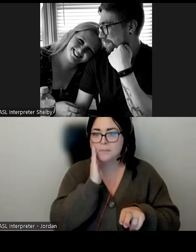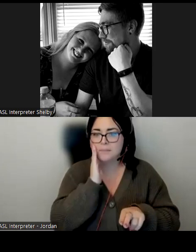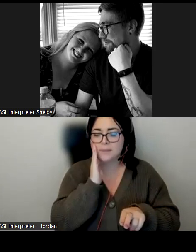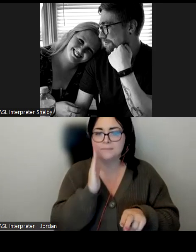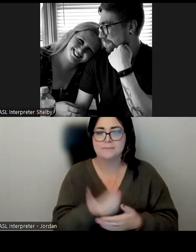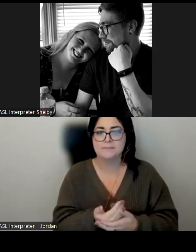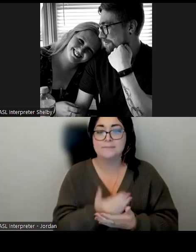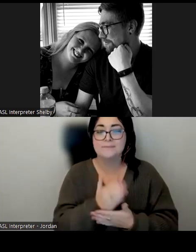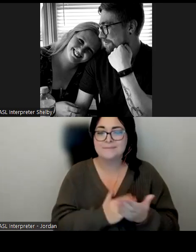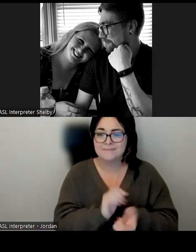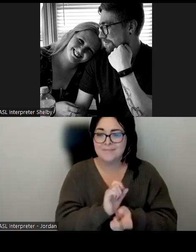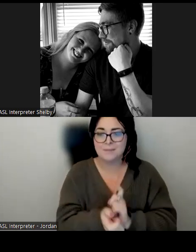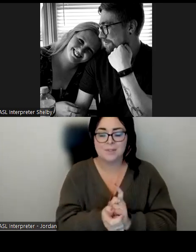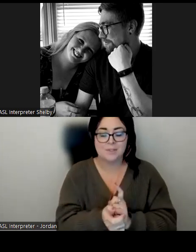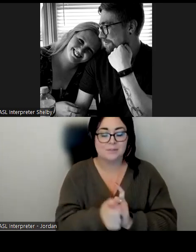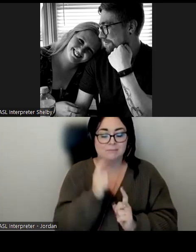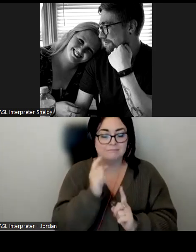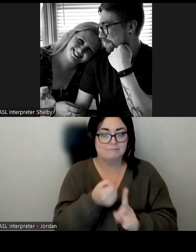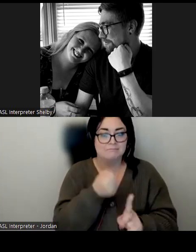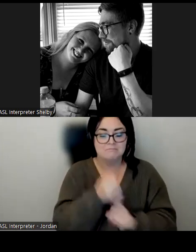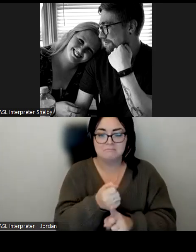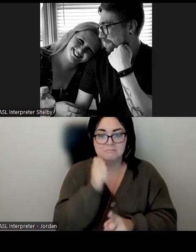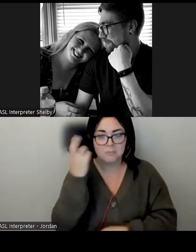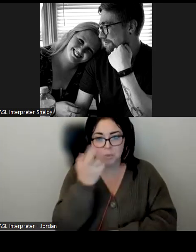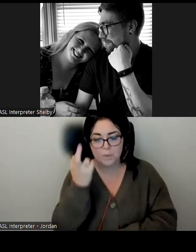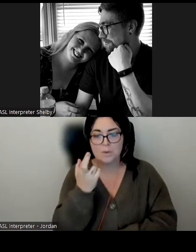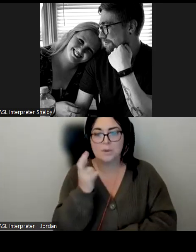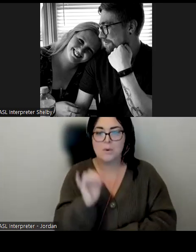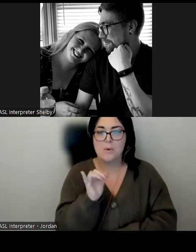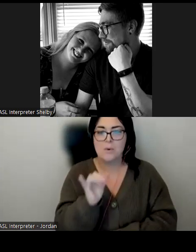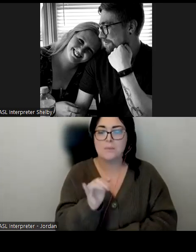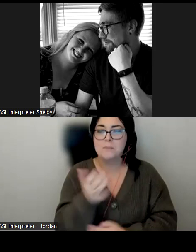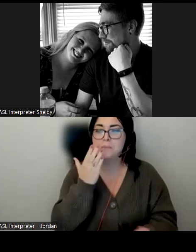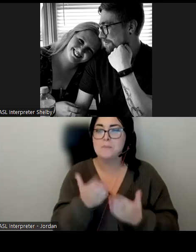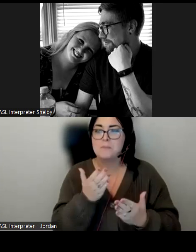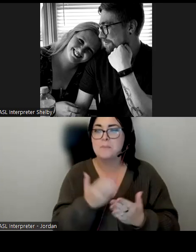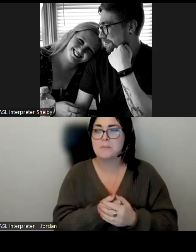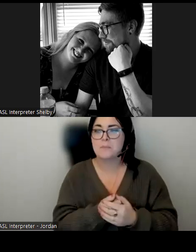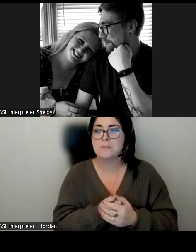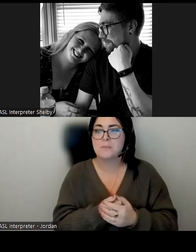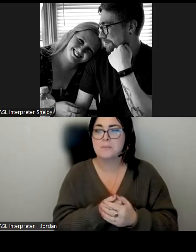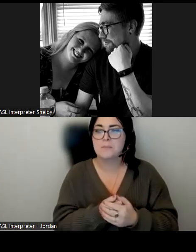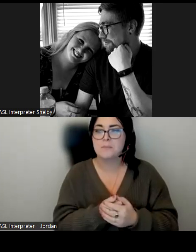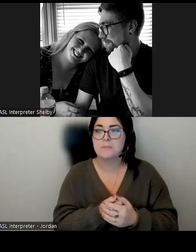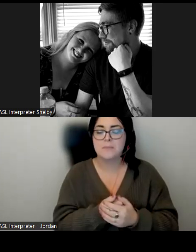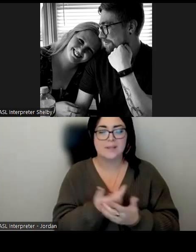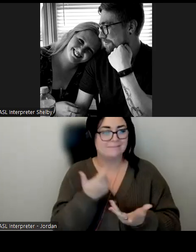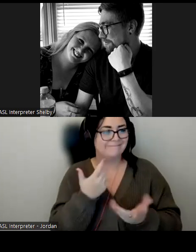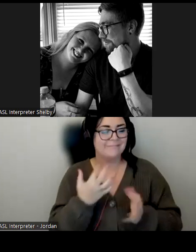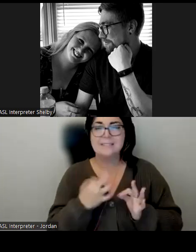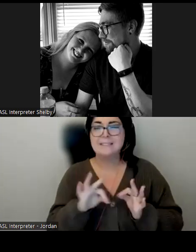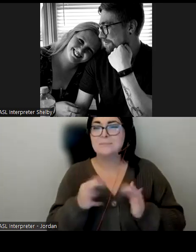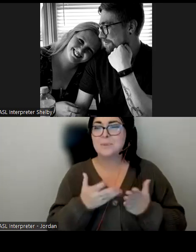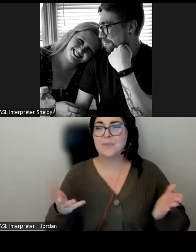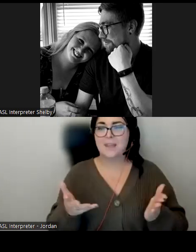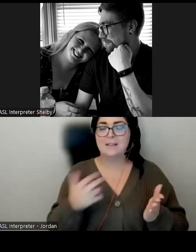changes are really unexpected. You may be reminded of your loved one in simple ways.